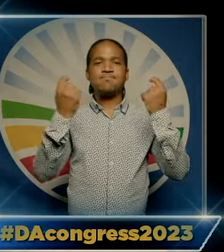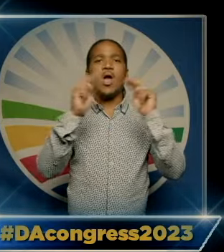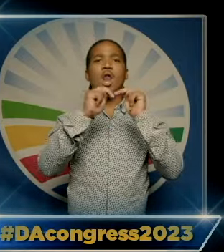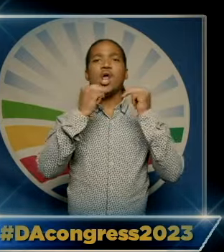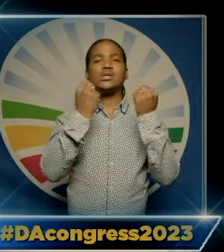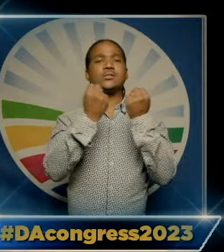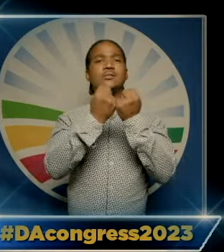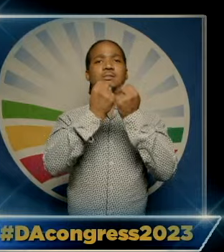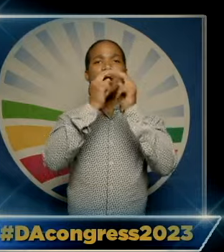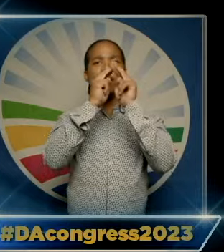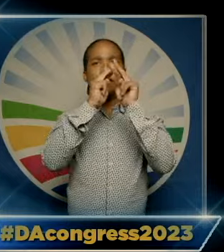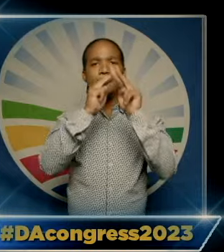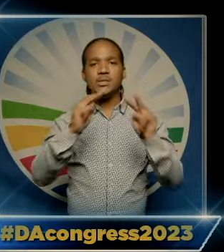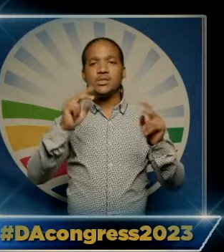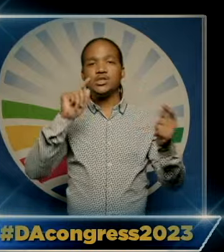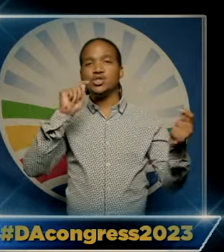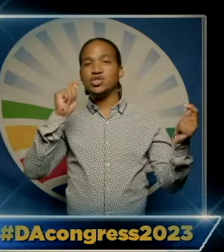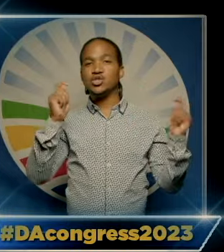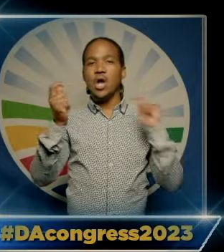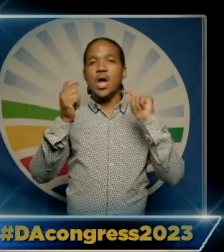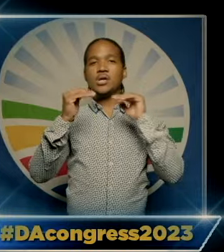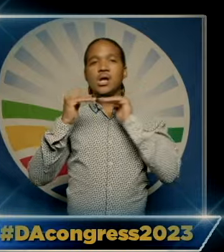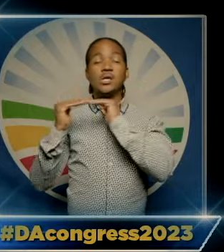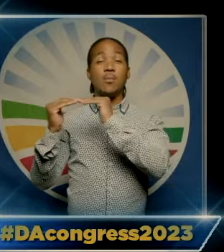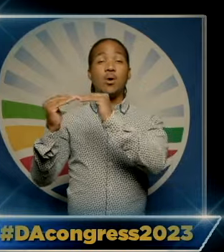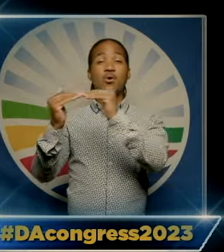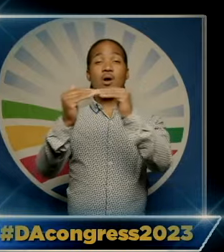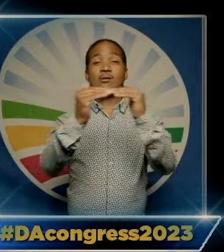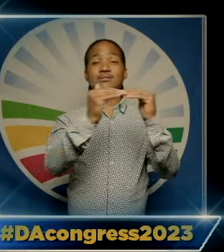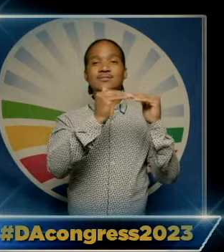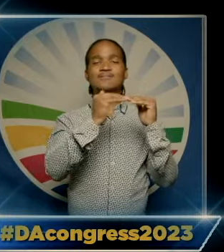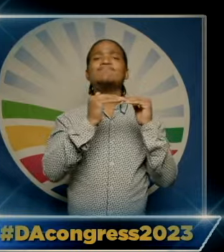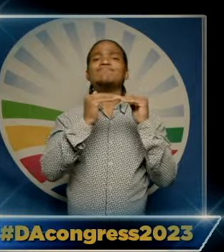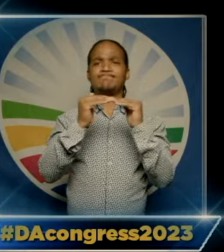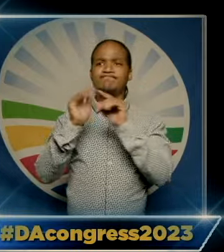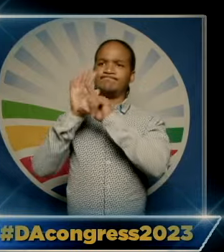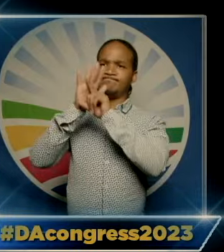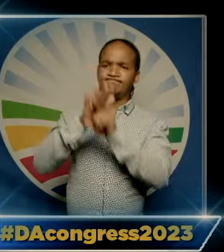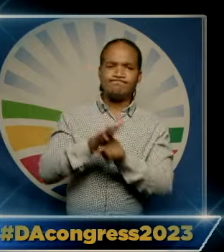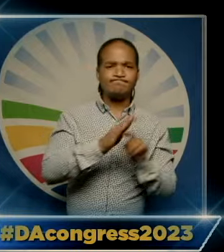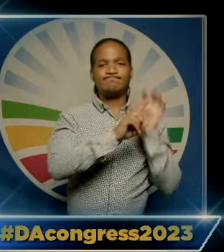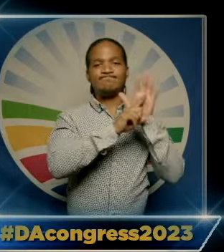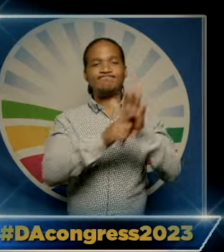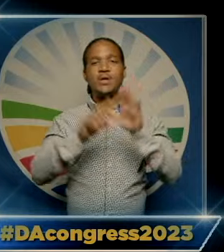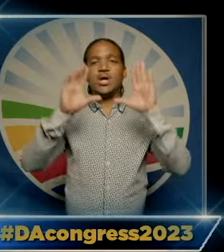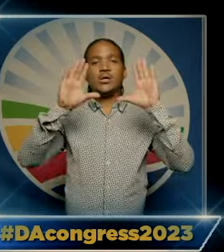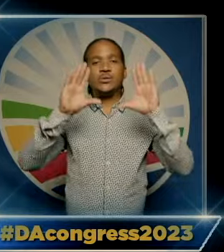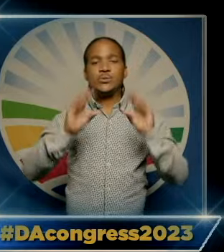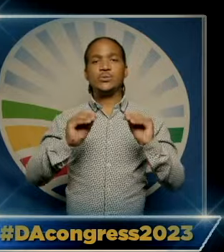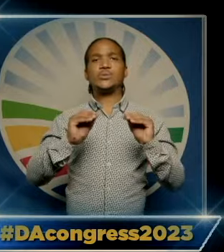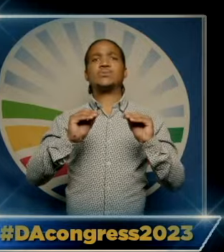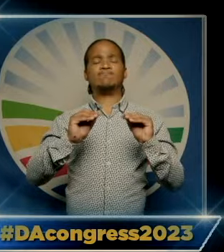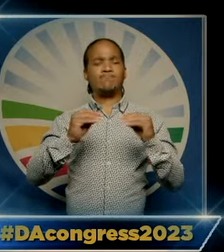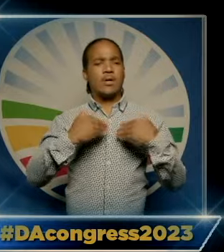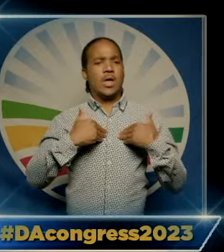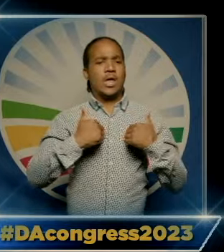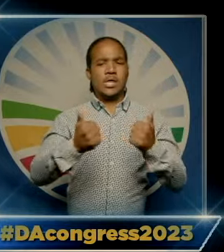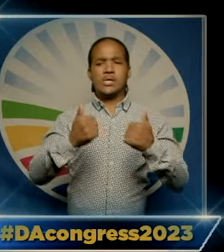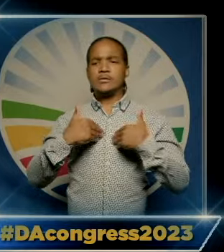peaceful transition to democracy and an end to oppression, healed by reconciliation,